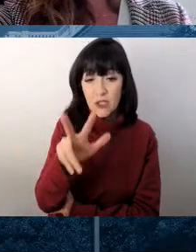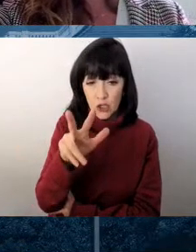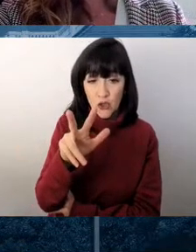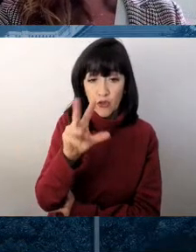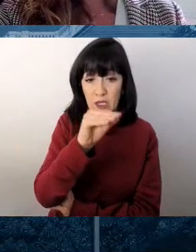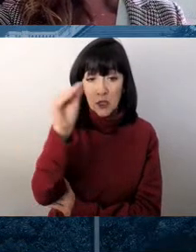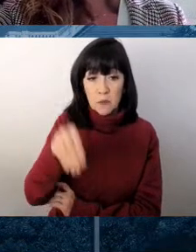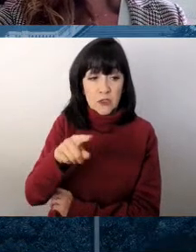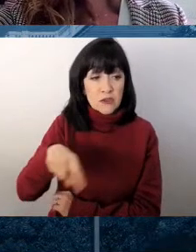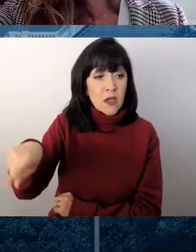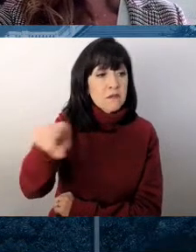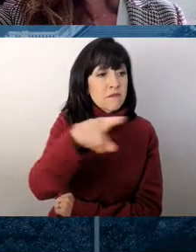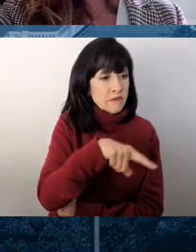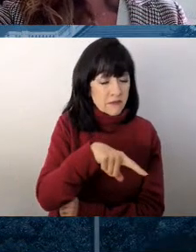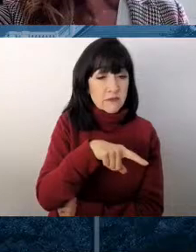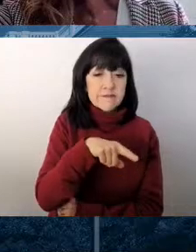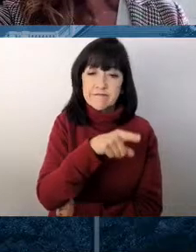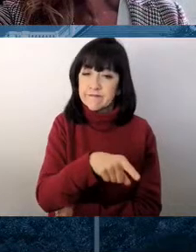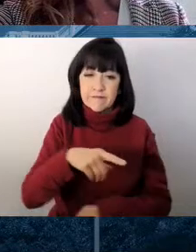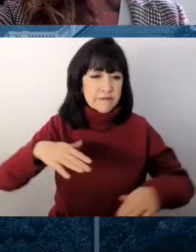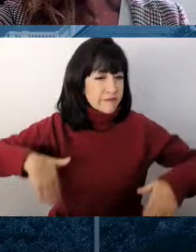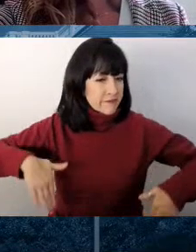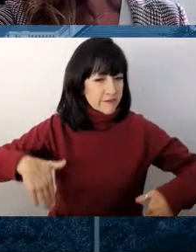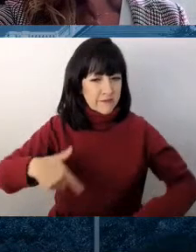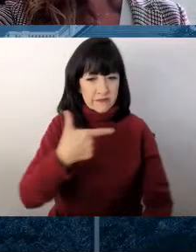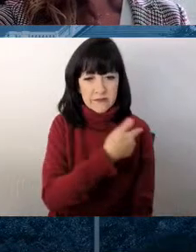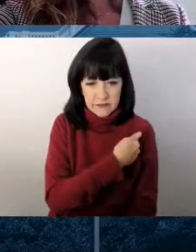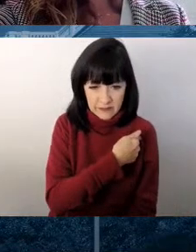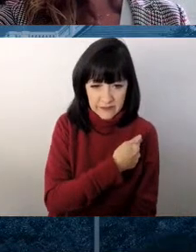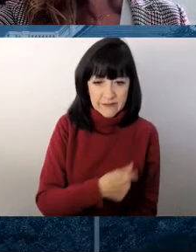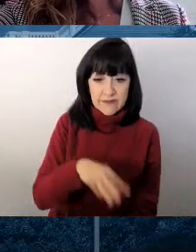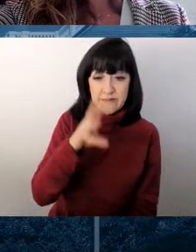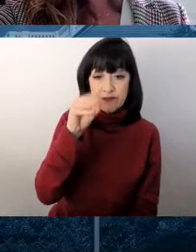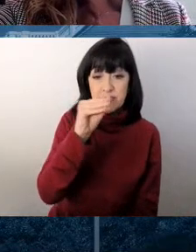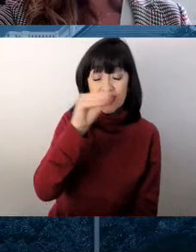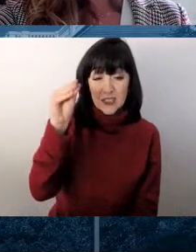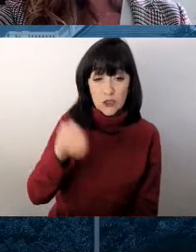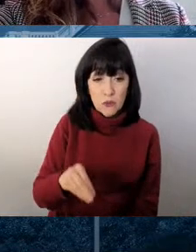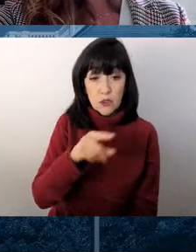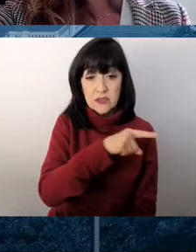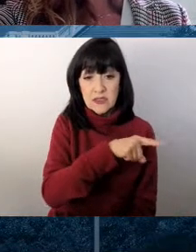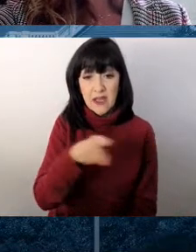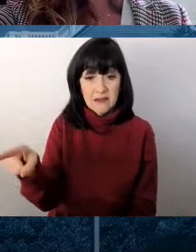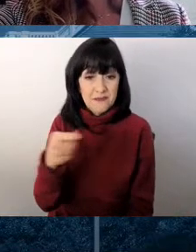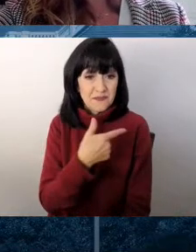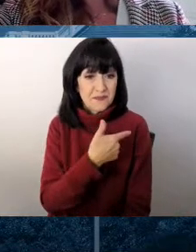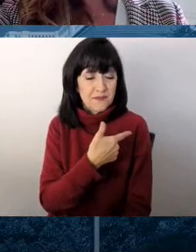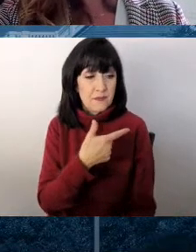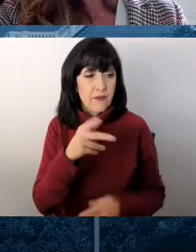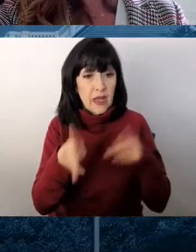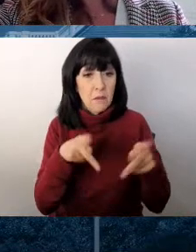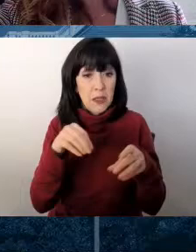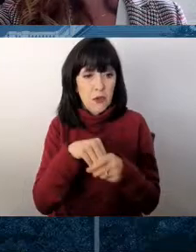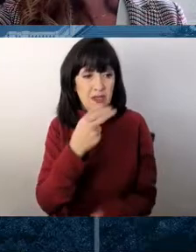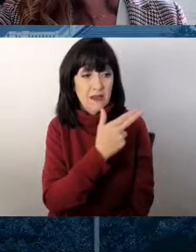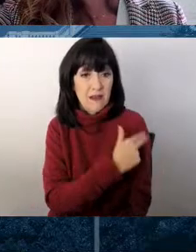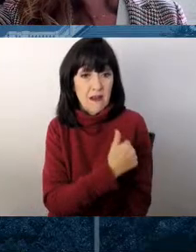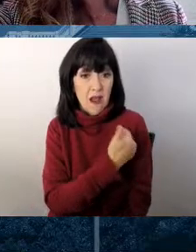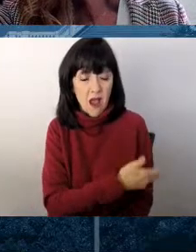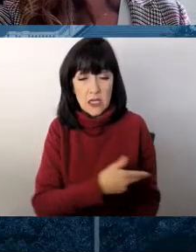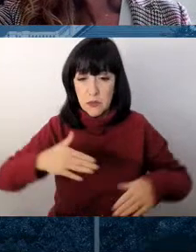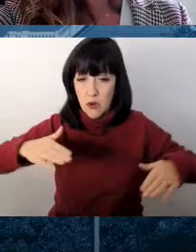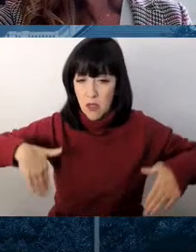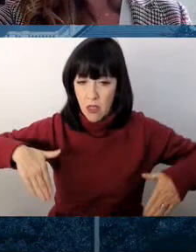53% of cases were unvaccinated, 60% of hospitalizations were unvaccinated, and at 72% of